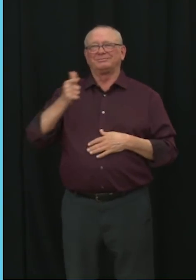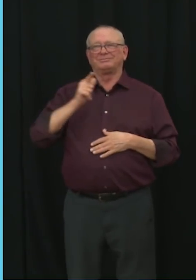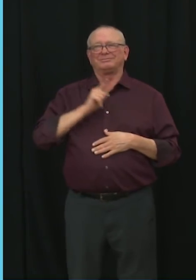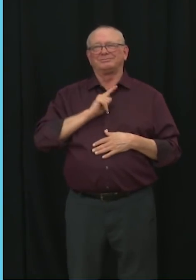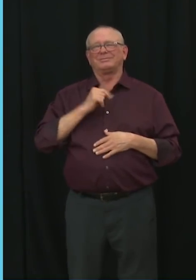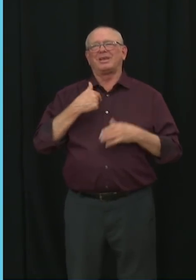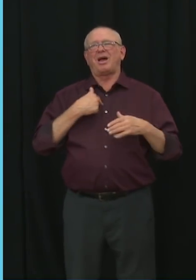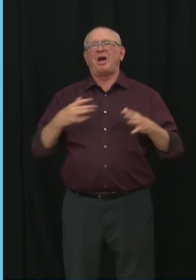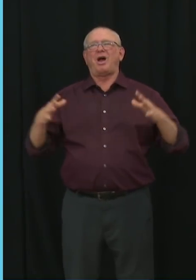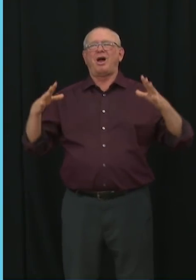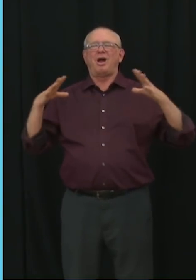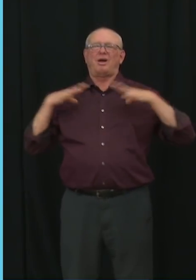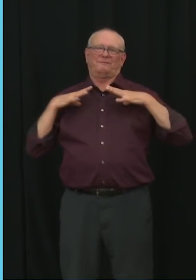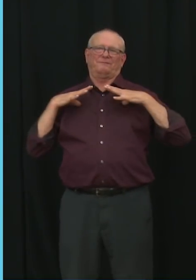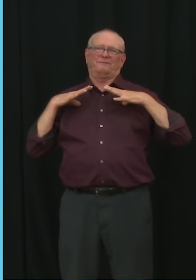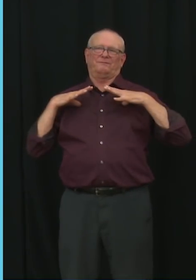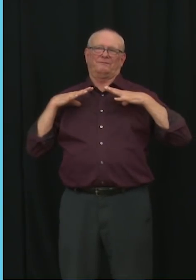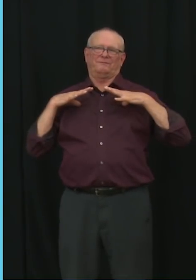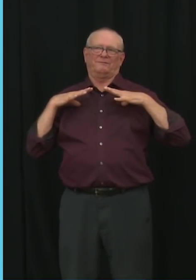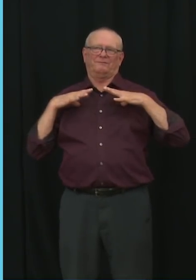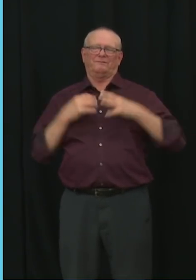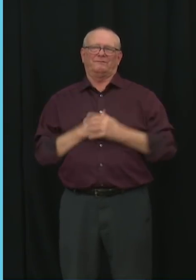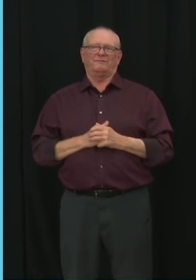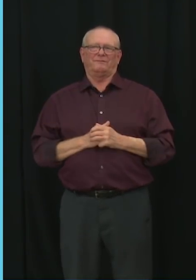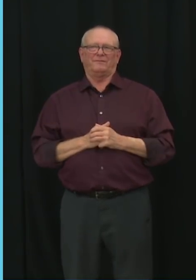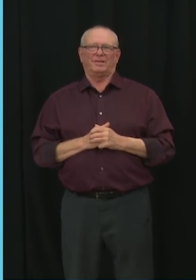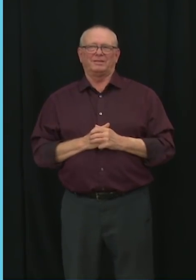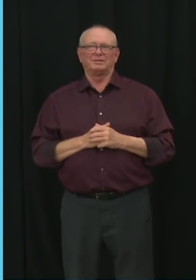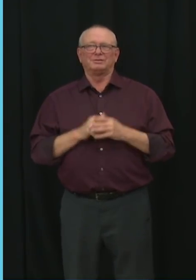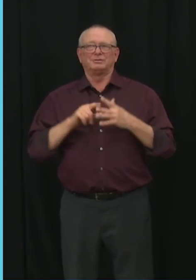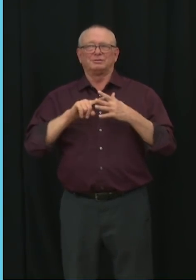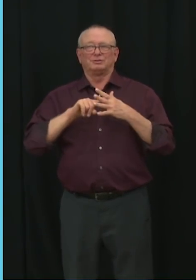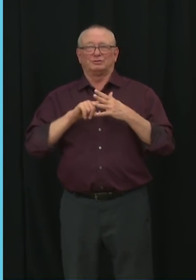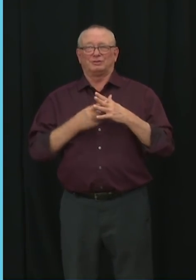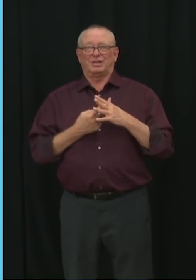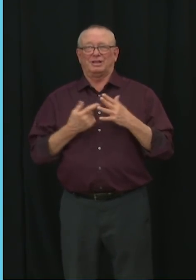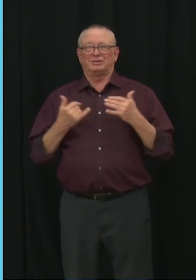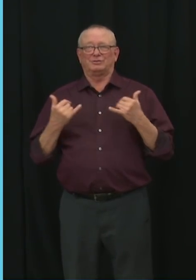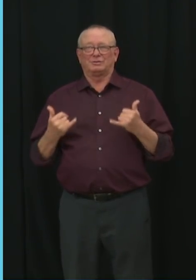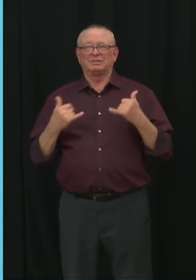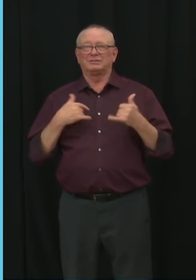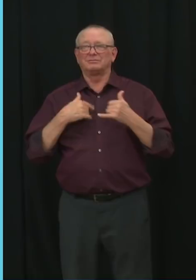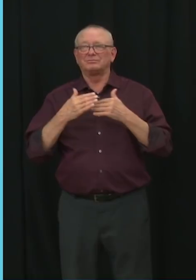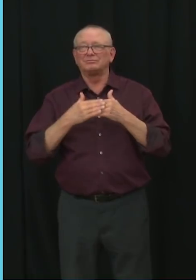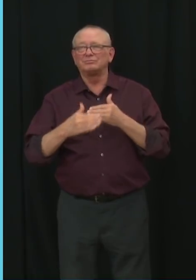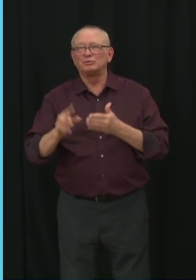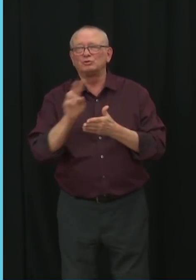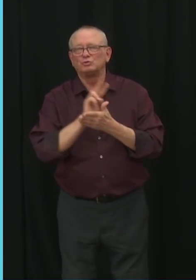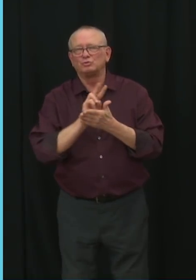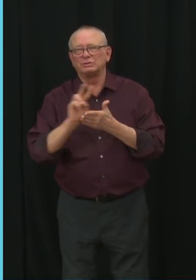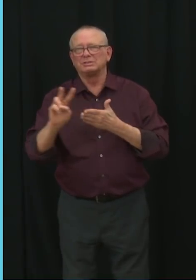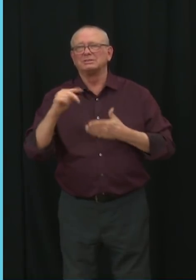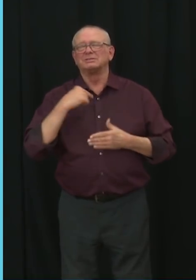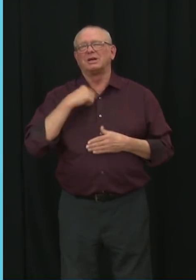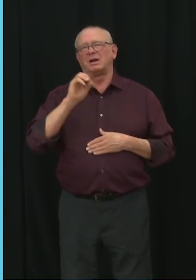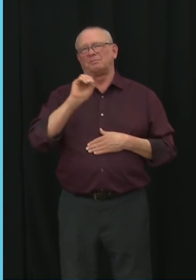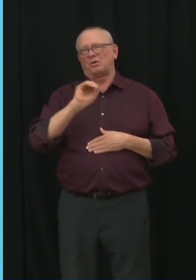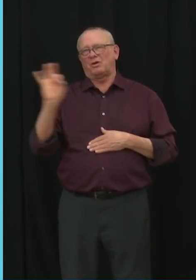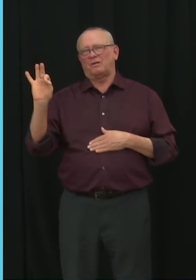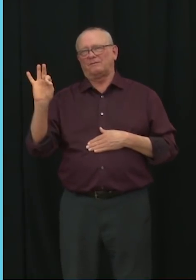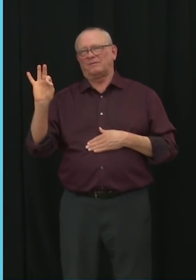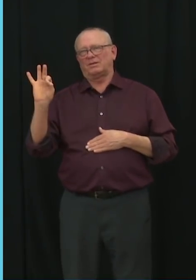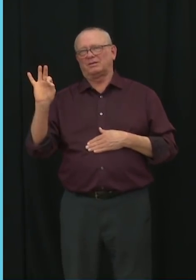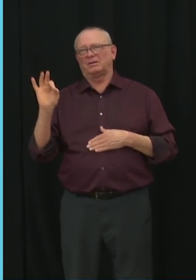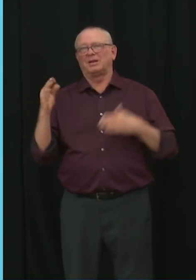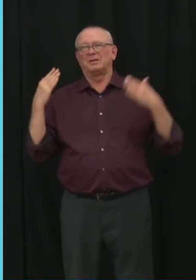for 2 weeks. Minister Copping will provide regular COVID updates to media during that time, and my team will continue to monitor